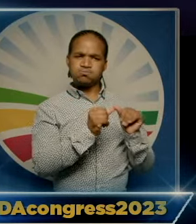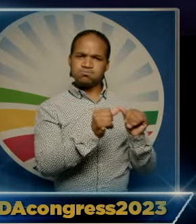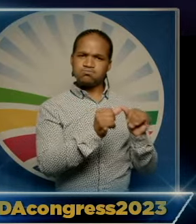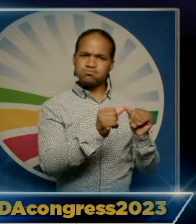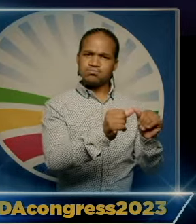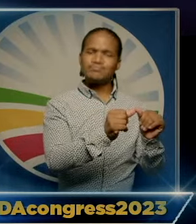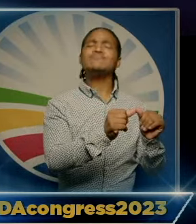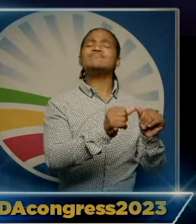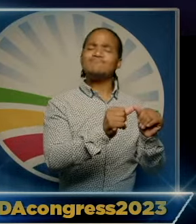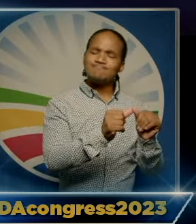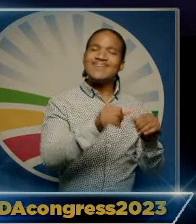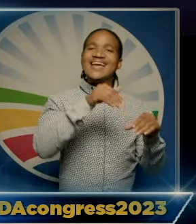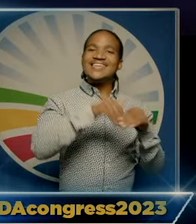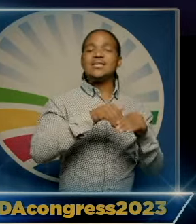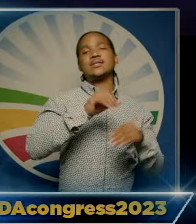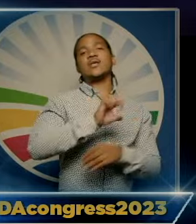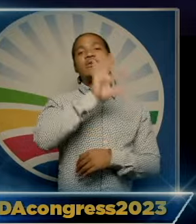the country.